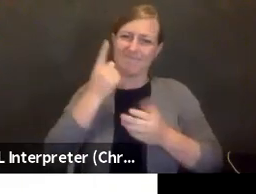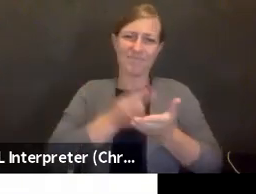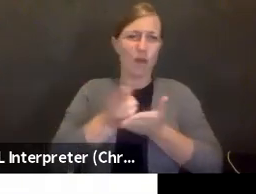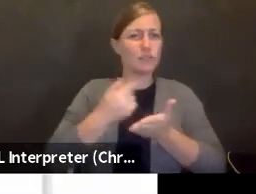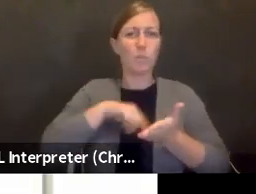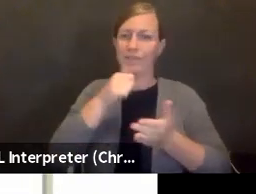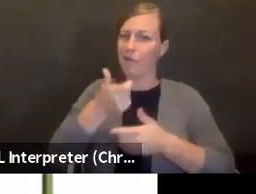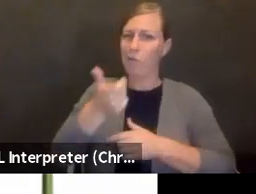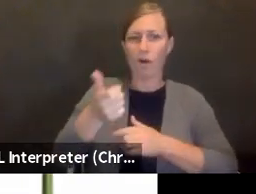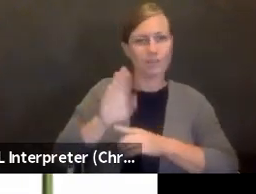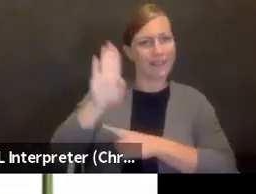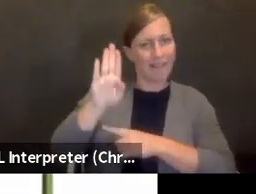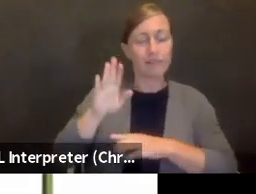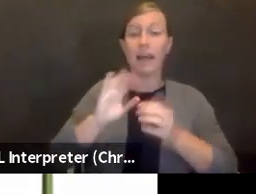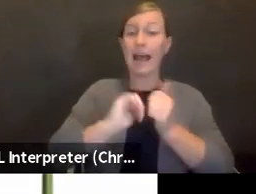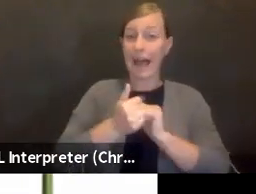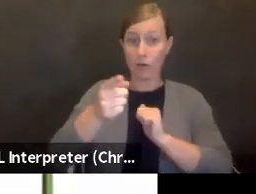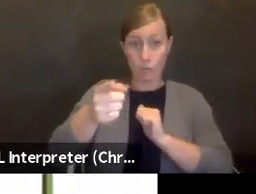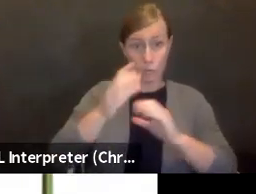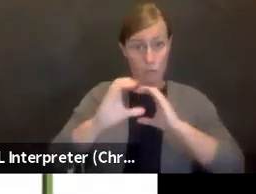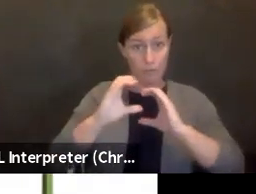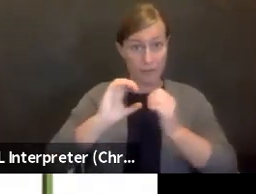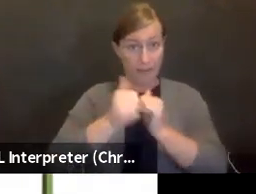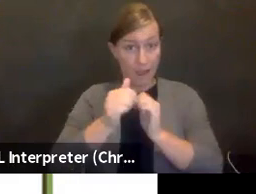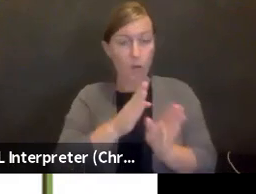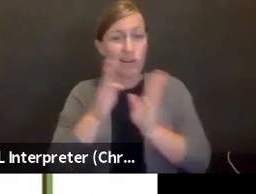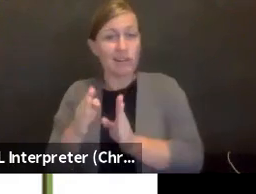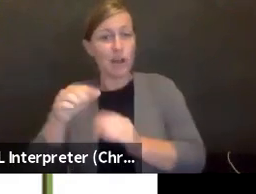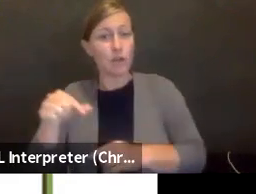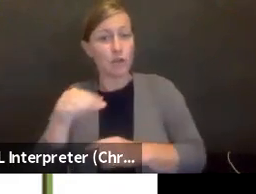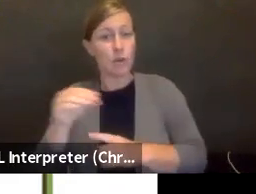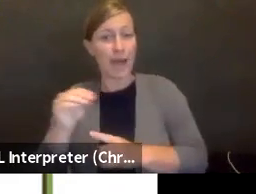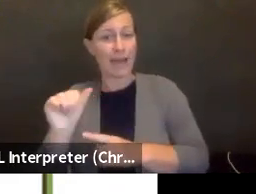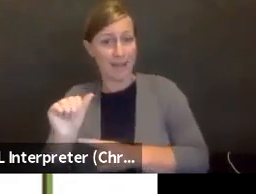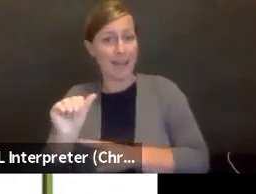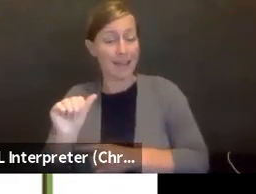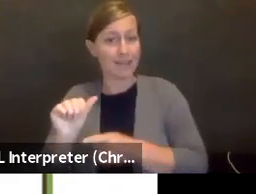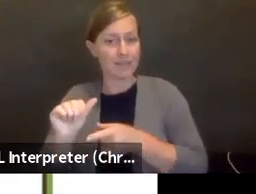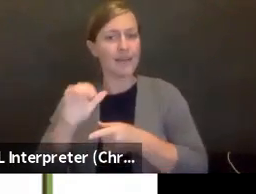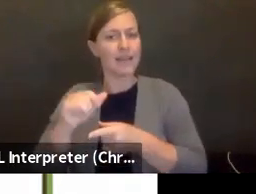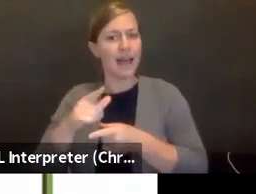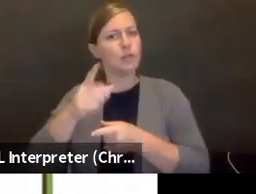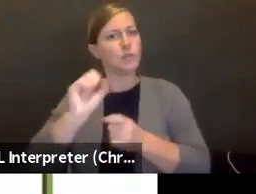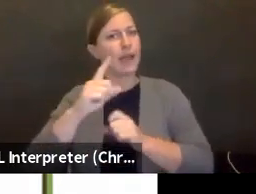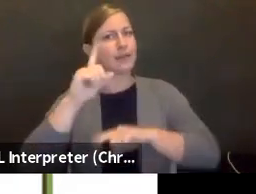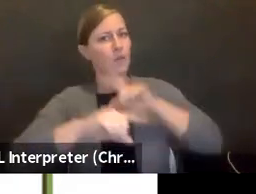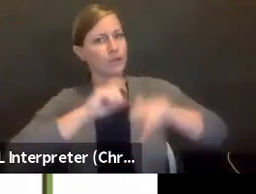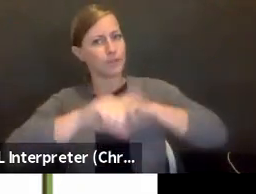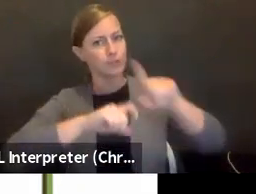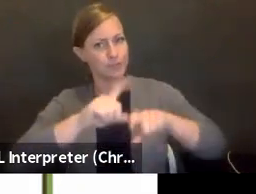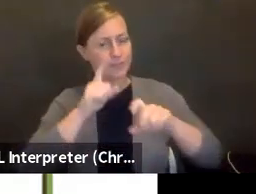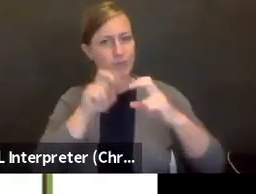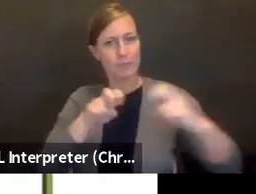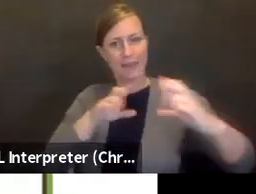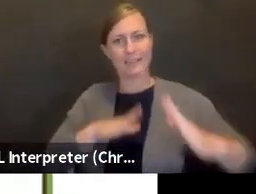you should be using the Q&A, which the Q&A button is where you can ask questions to your panelists, where we have a number